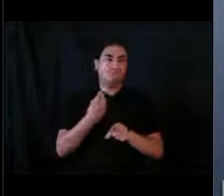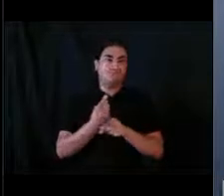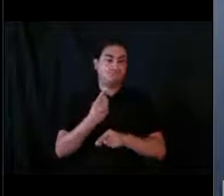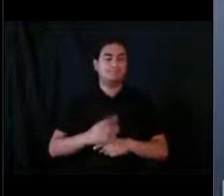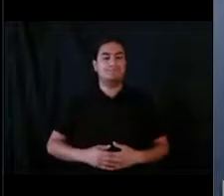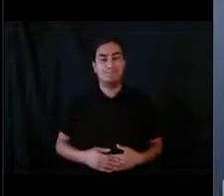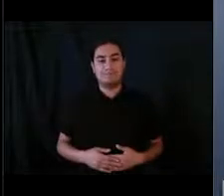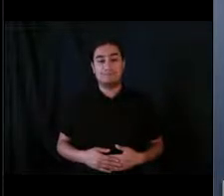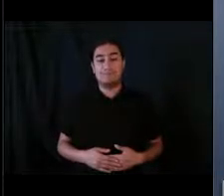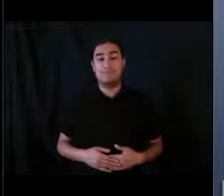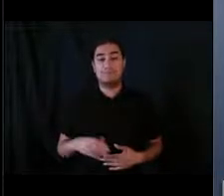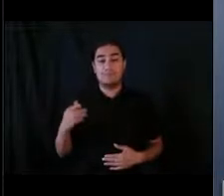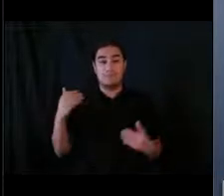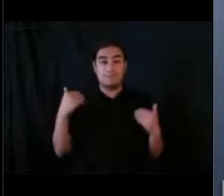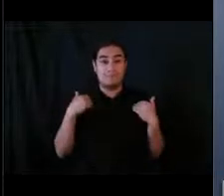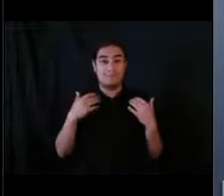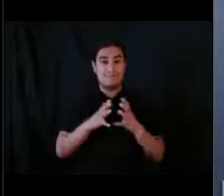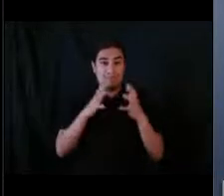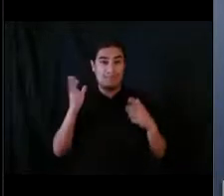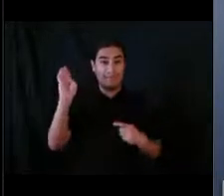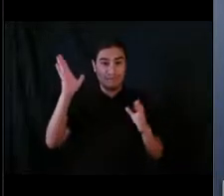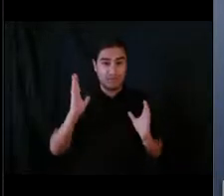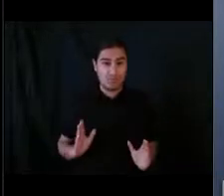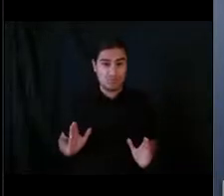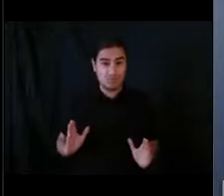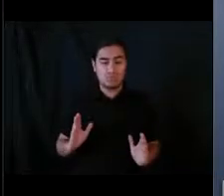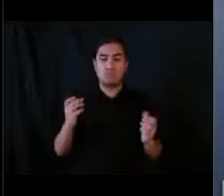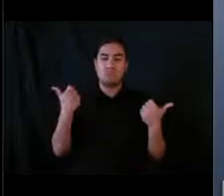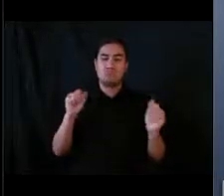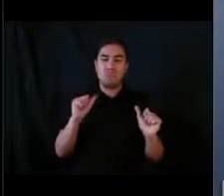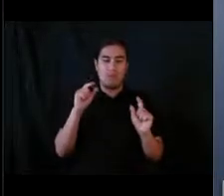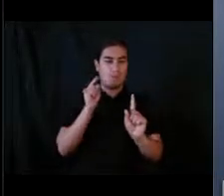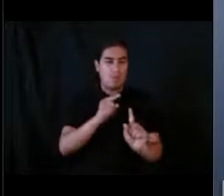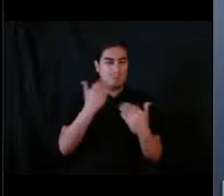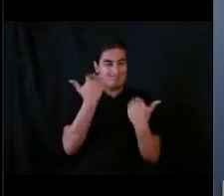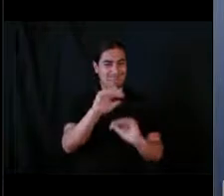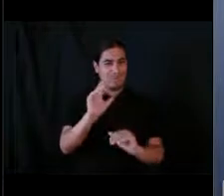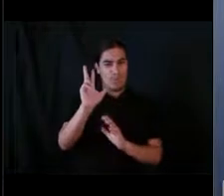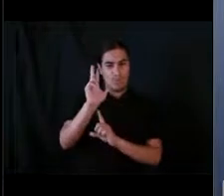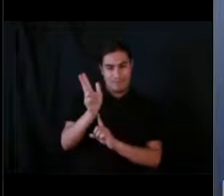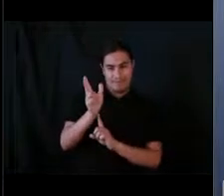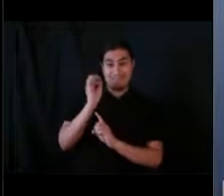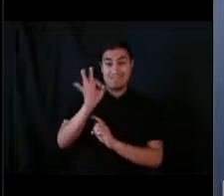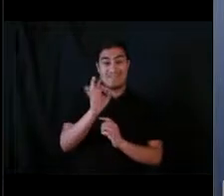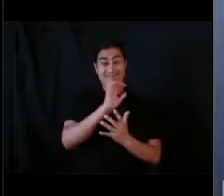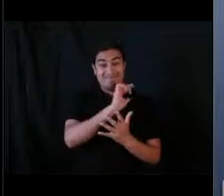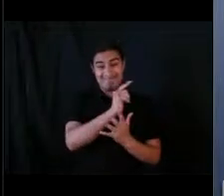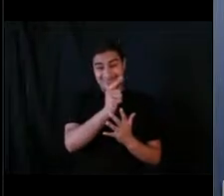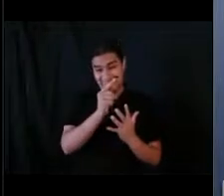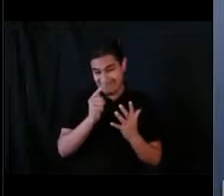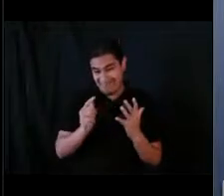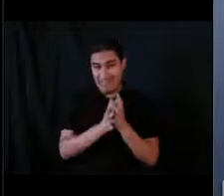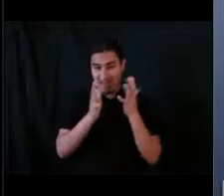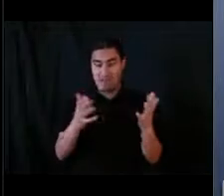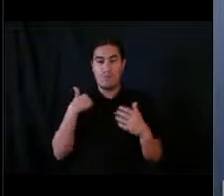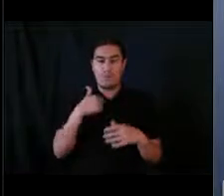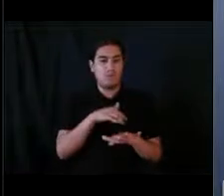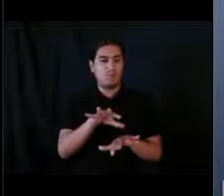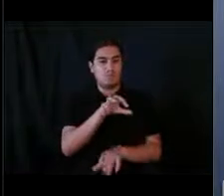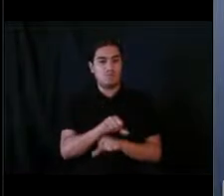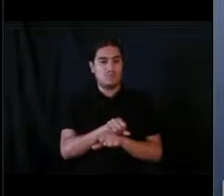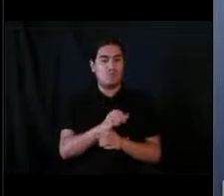since we often have many speakers we ask that you make your point in three minutes or less if for some reason we have many speakers on the topic we reserve the right to